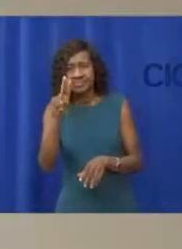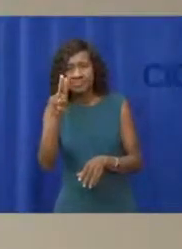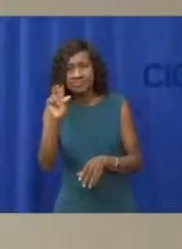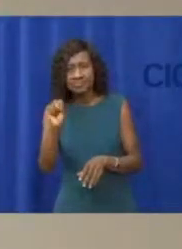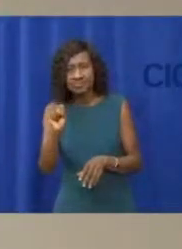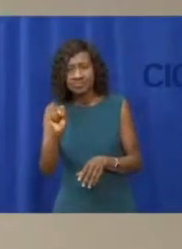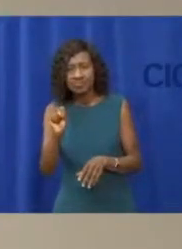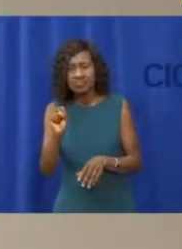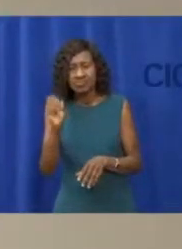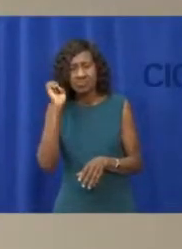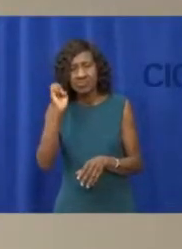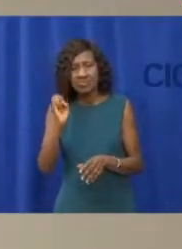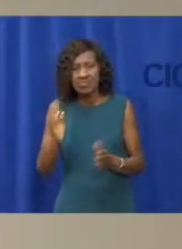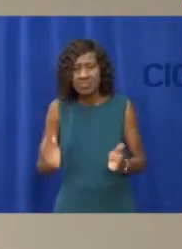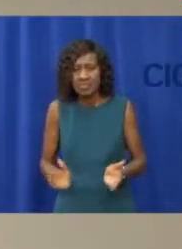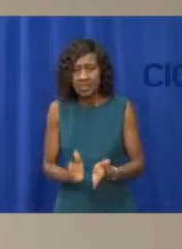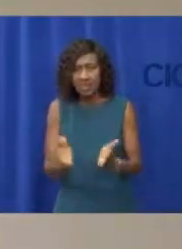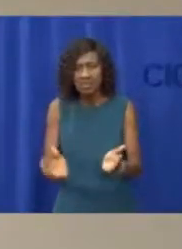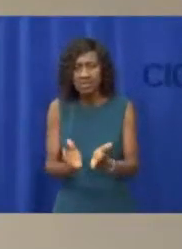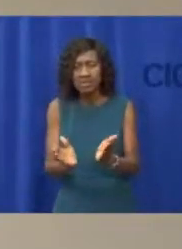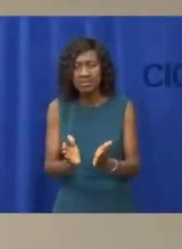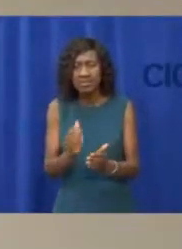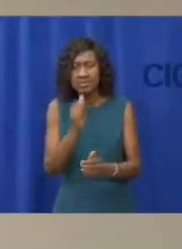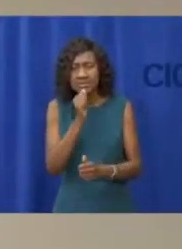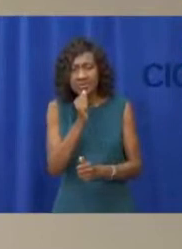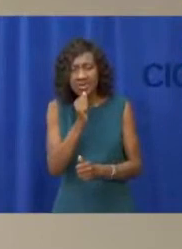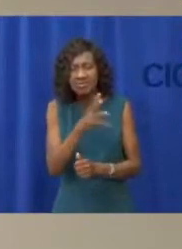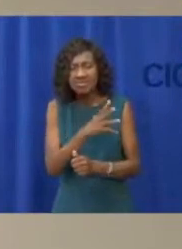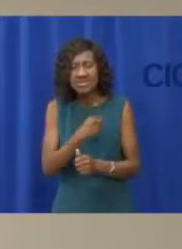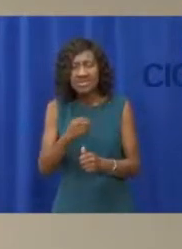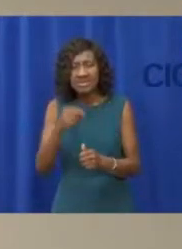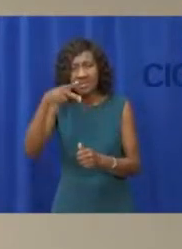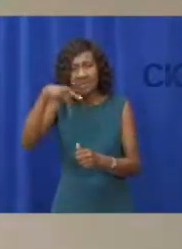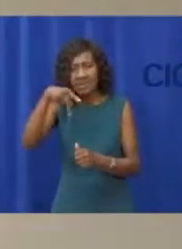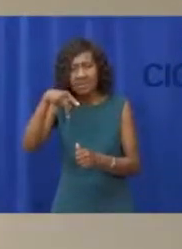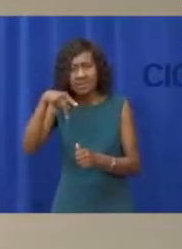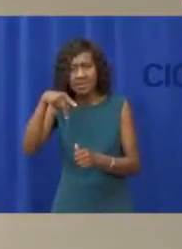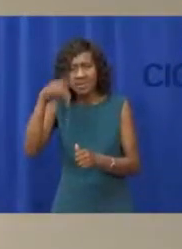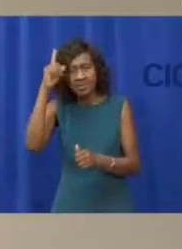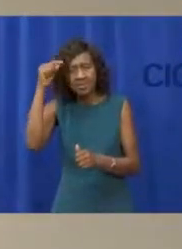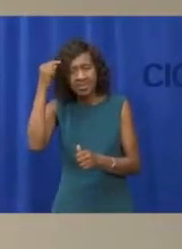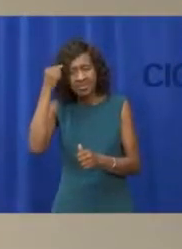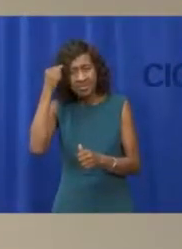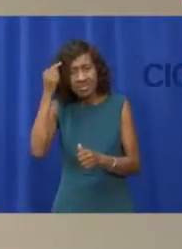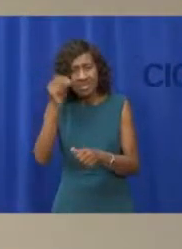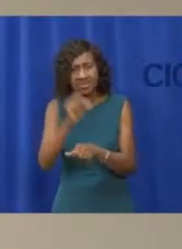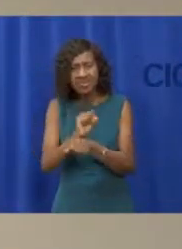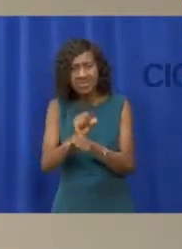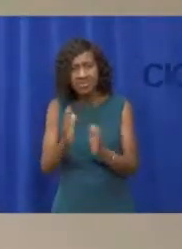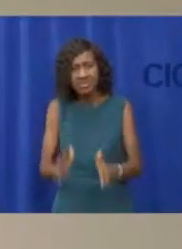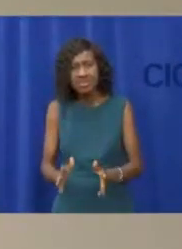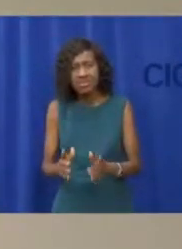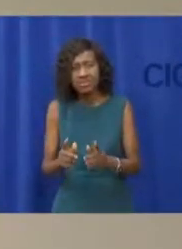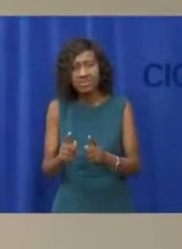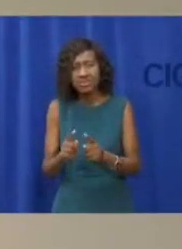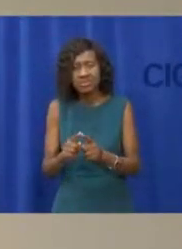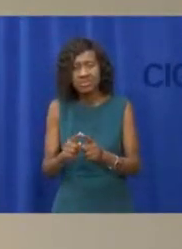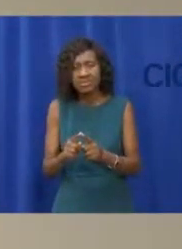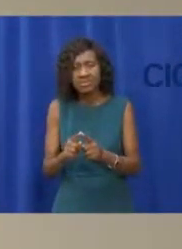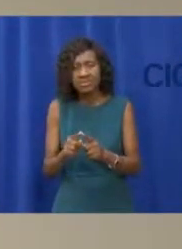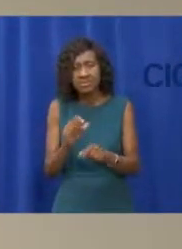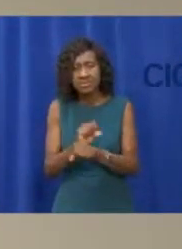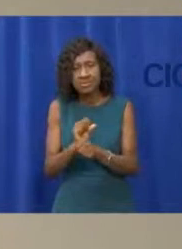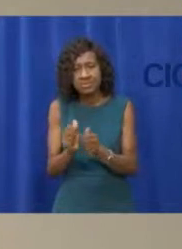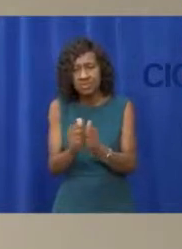the private and public healthcare providers to collaborate and support each other during these